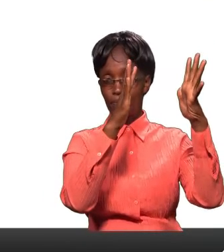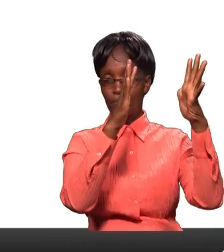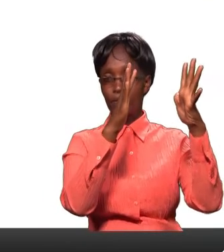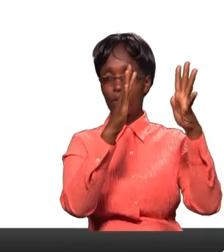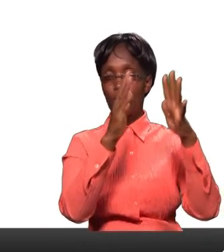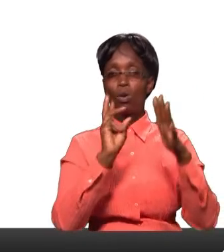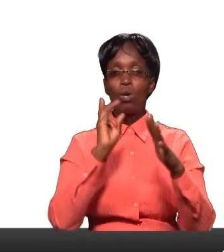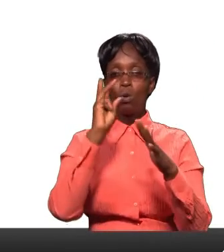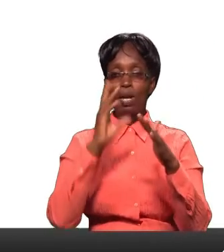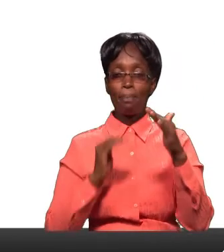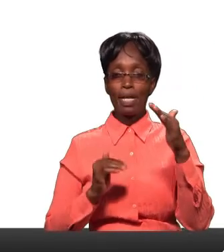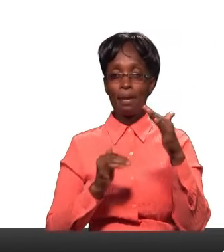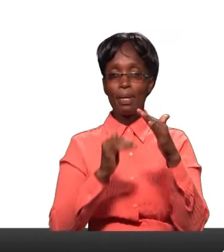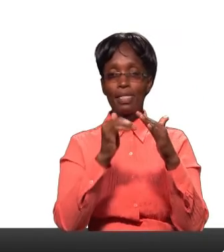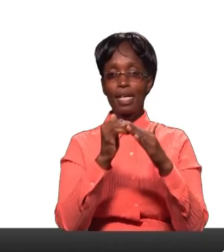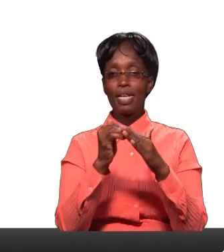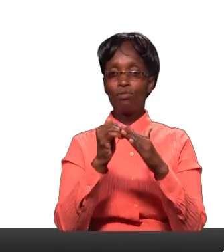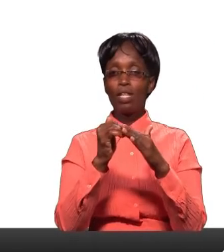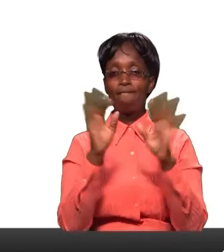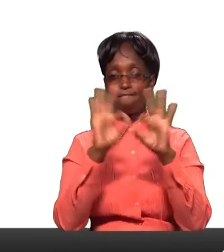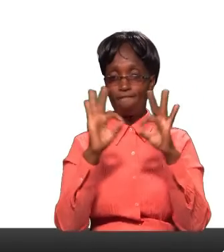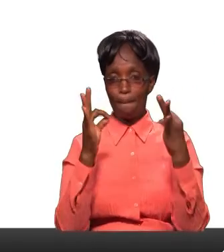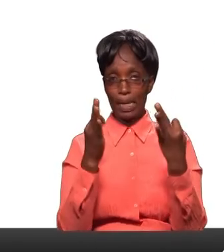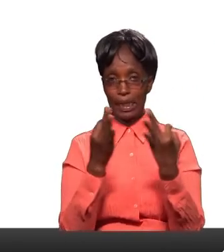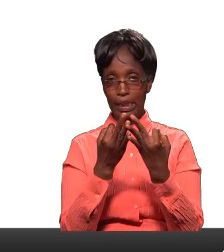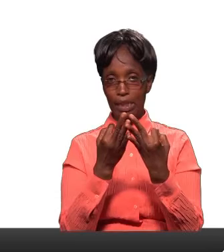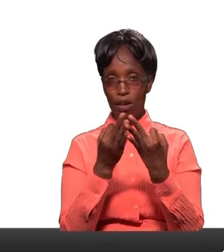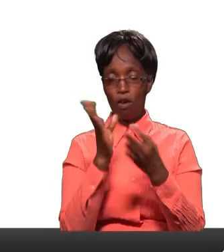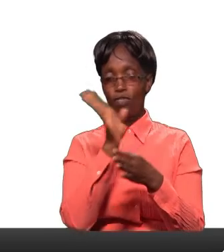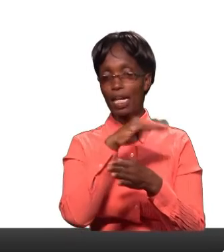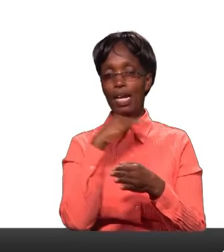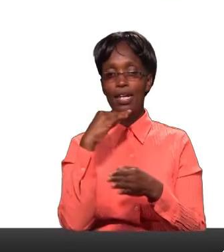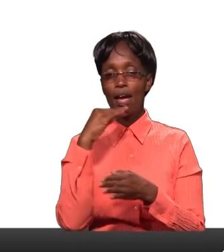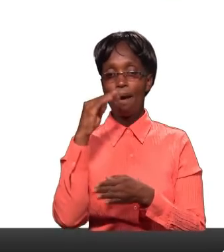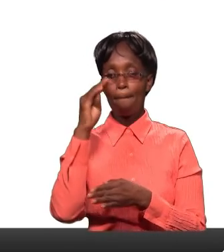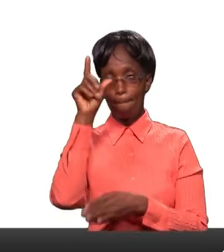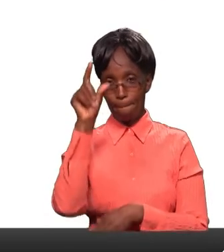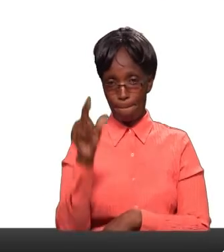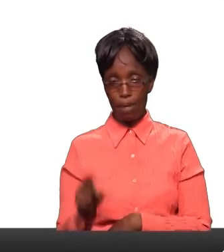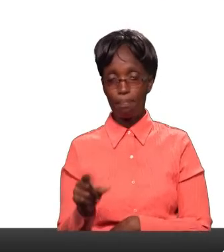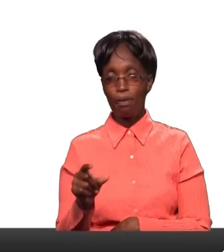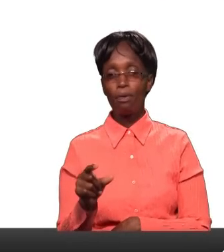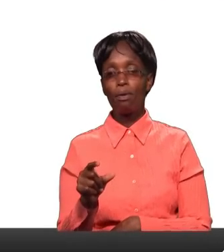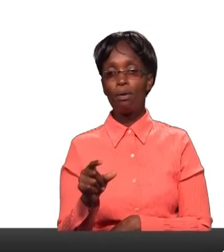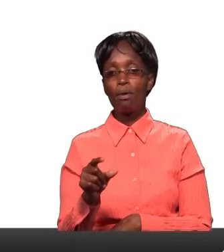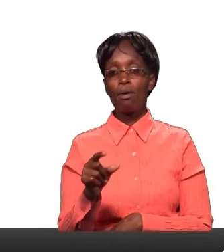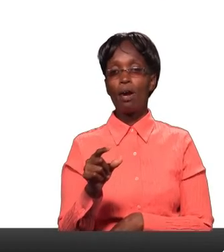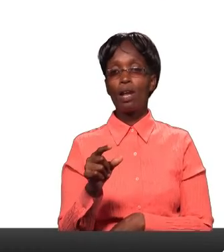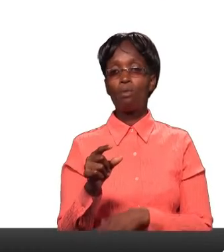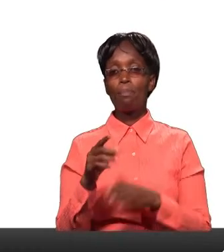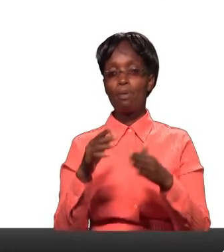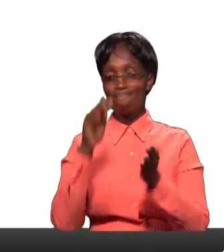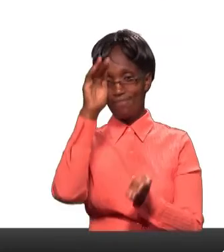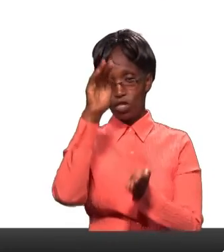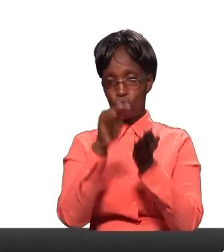Crematoria ceremonies shall be limited to the immediate family of the deceased with a number capped at no more than